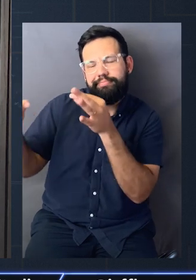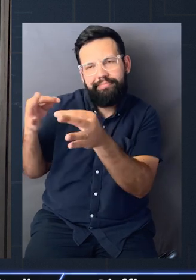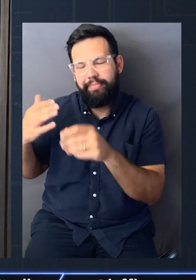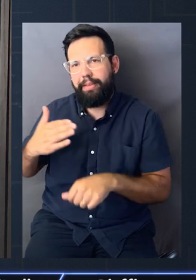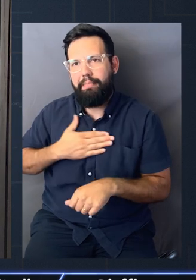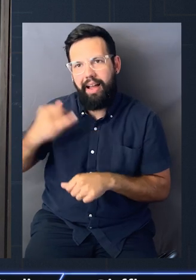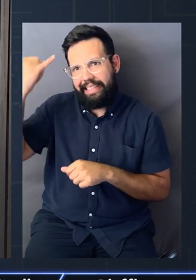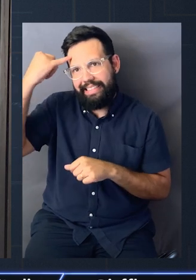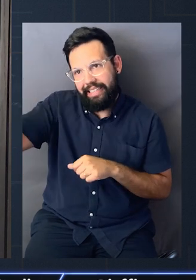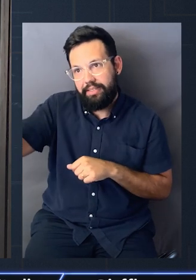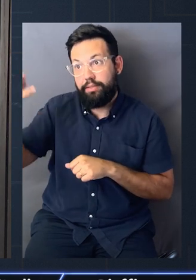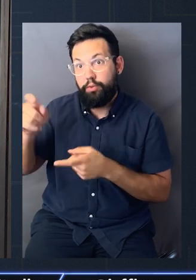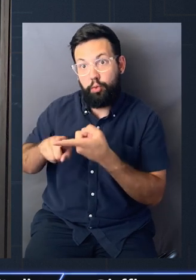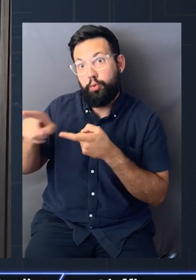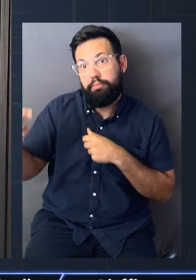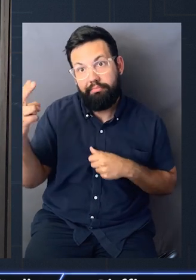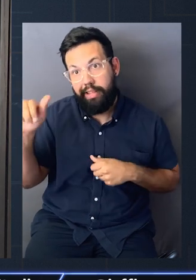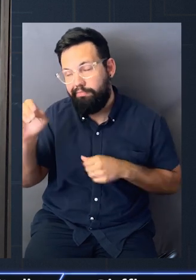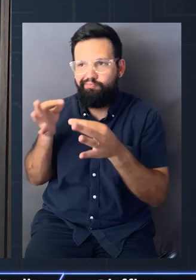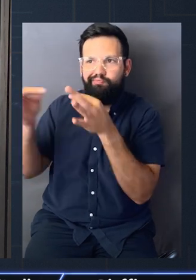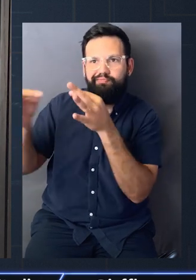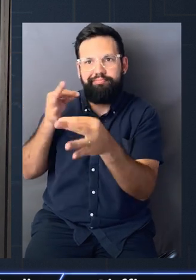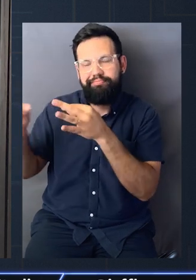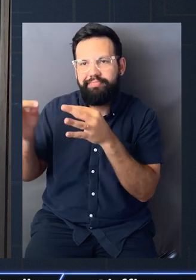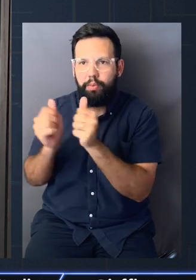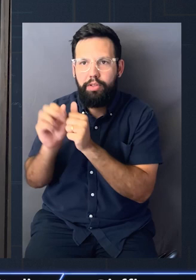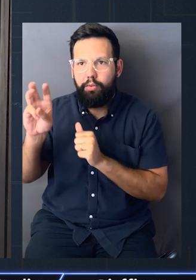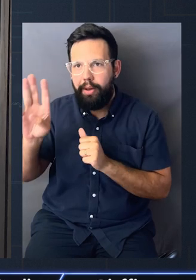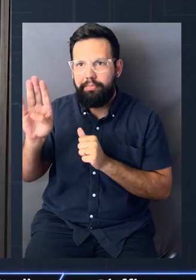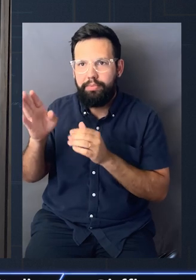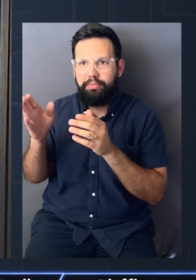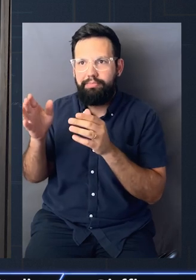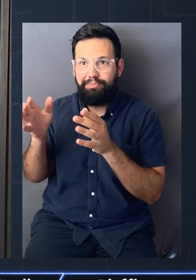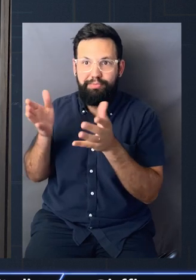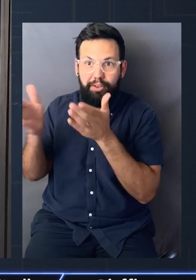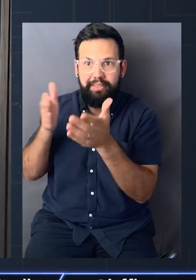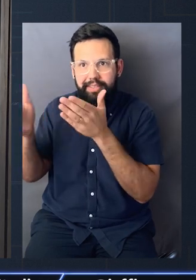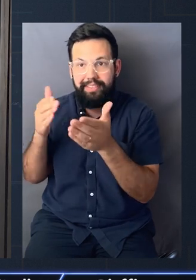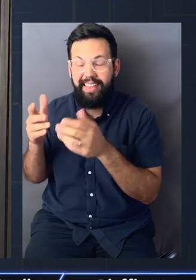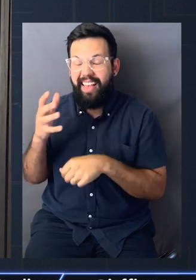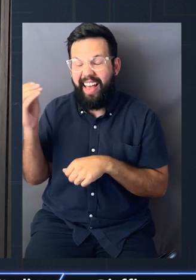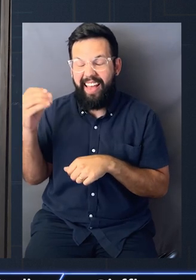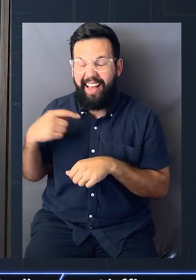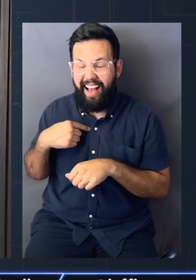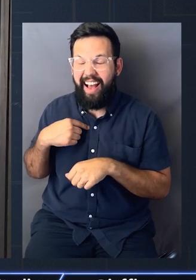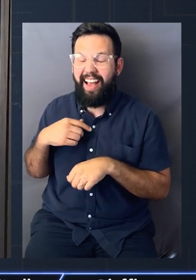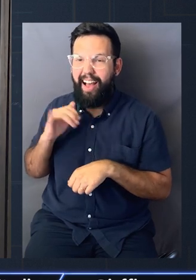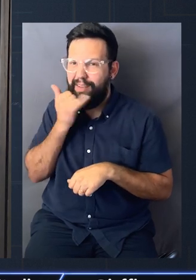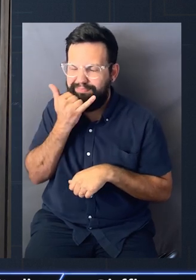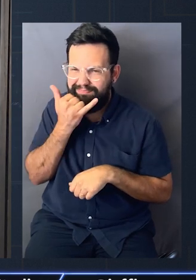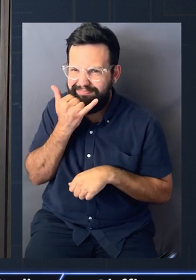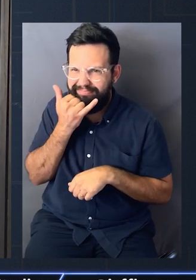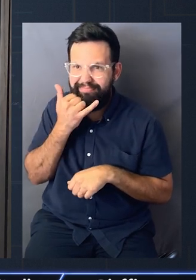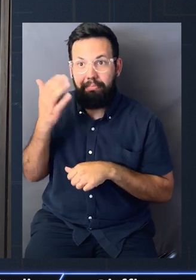start telling him all about web services and I made kind of the classic blunder. I started just unloading on